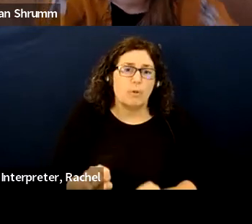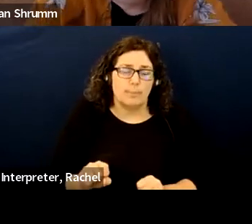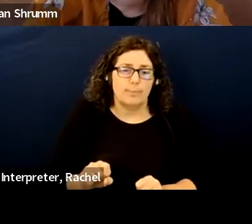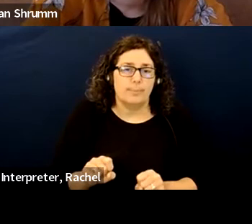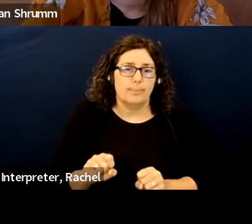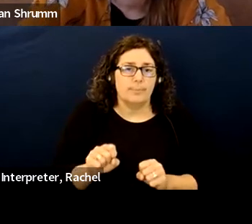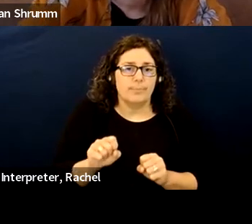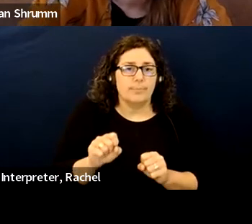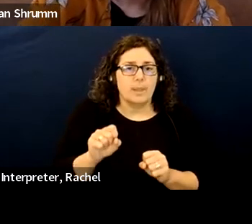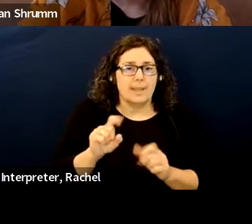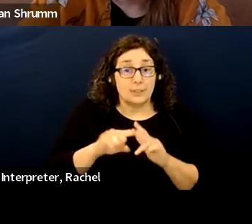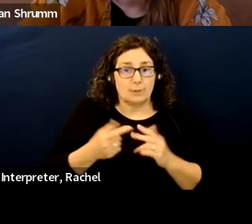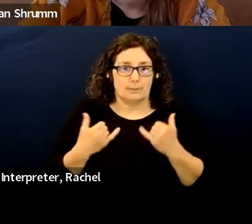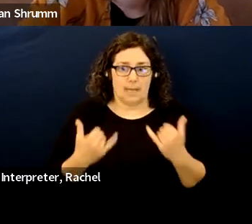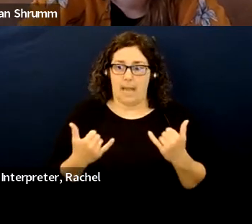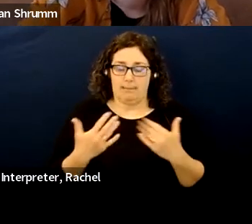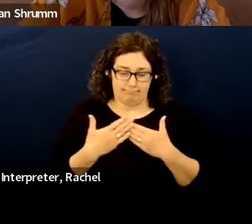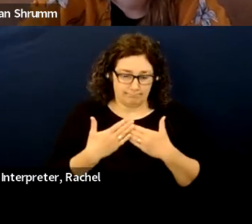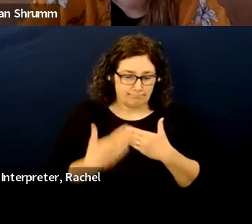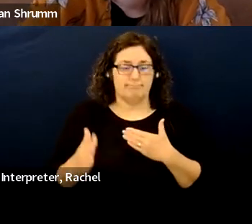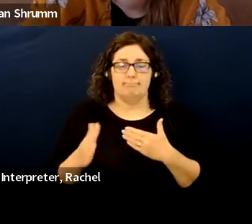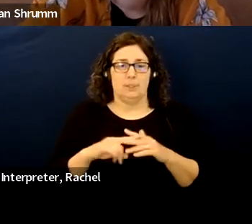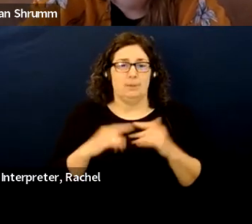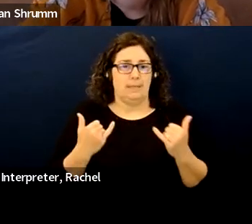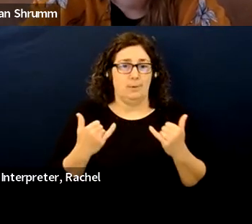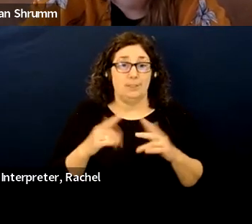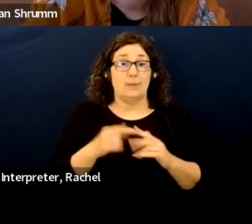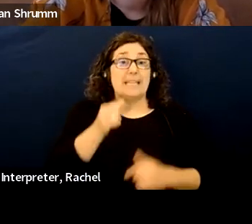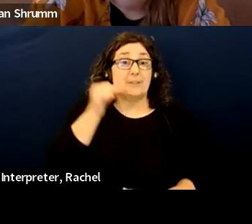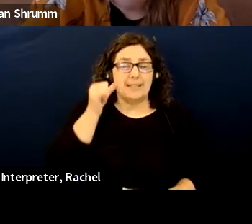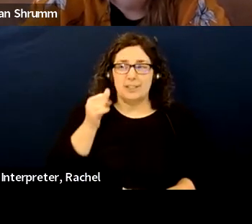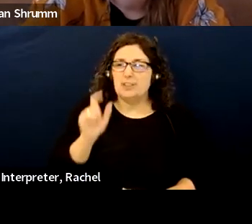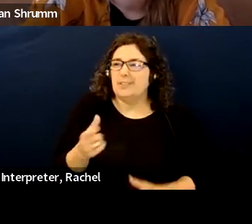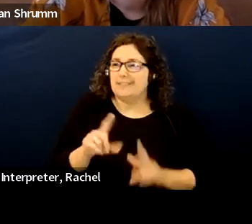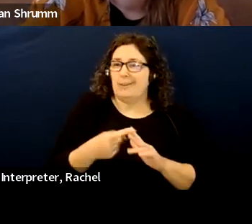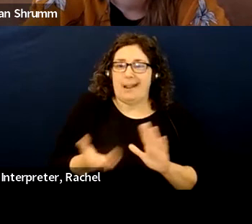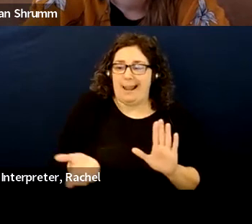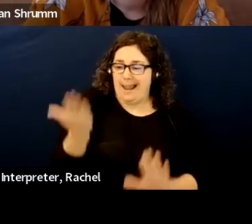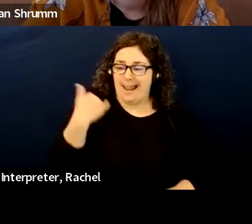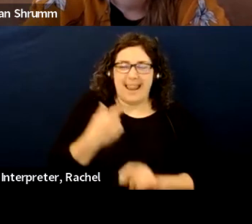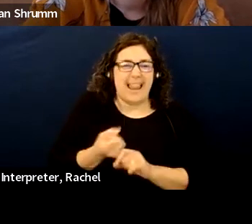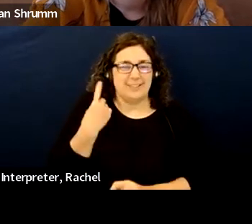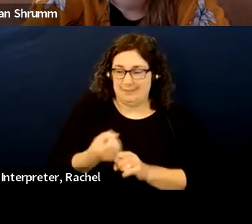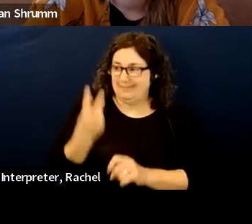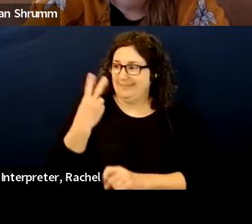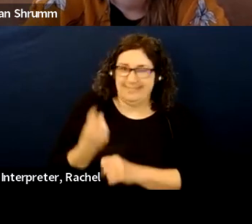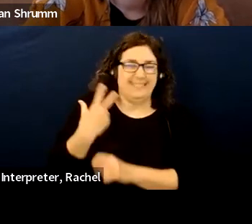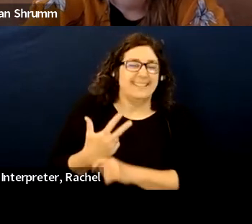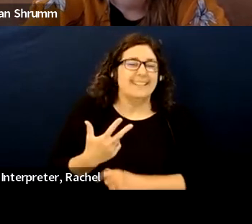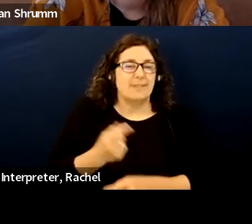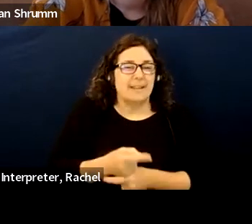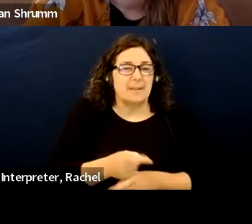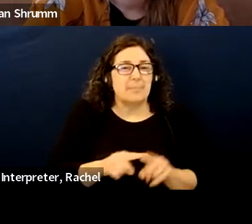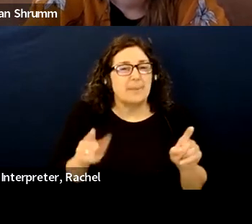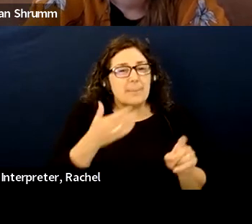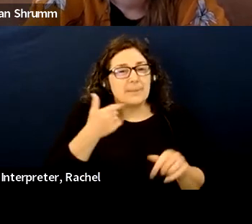And it starts today. Like it starts today, it starts yesterday. It should have started last year, years ago, but the